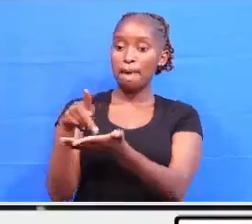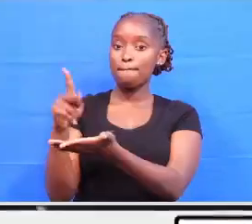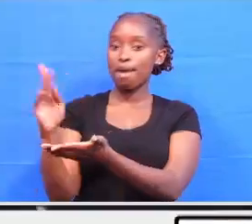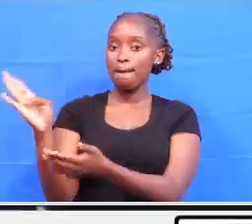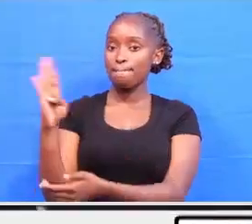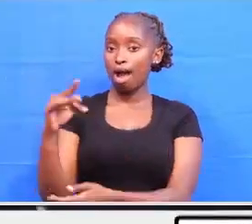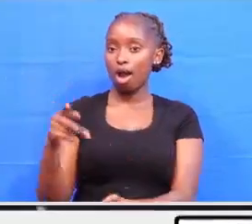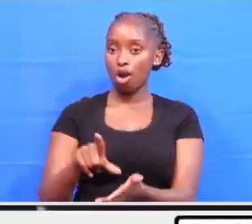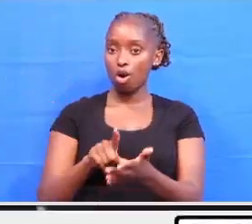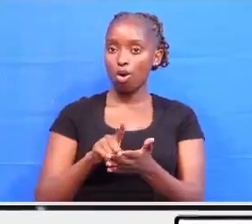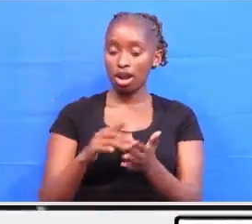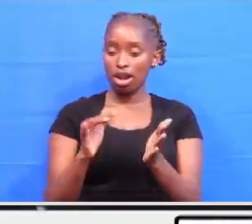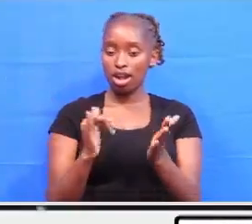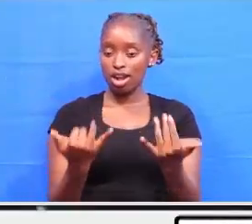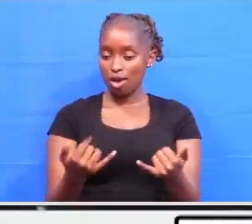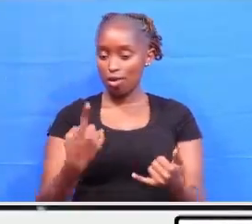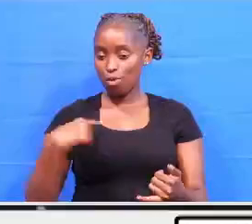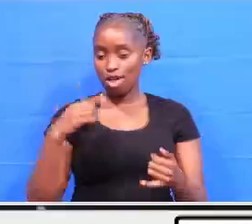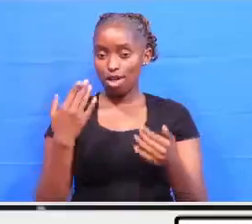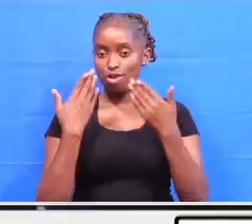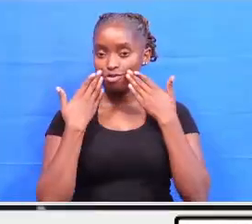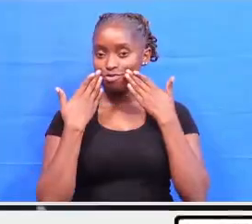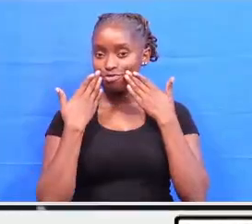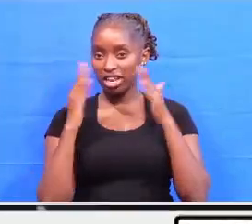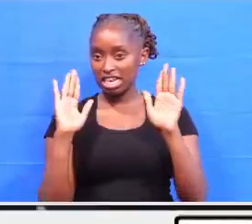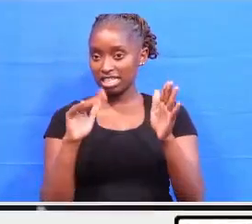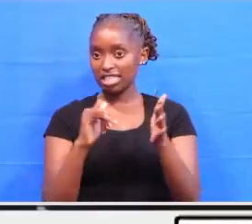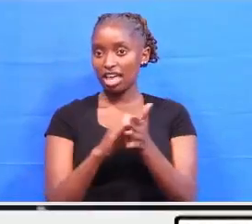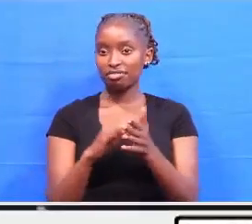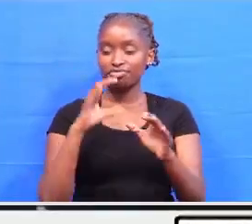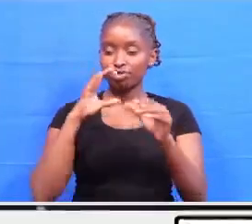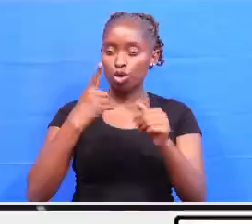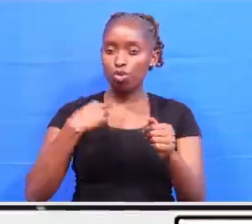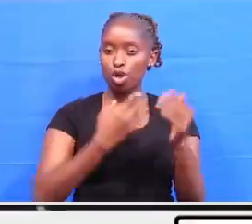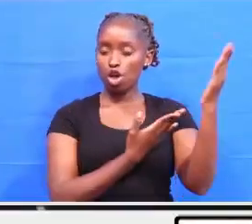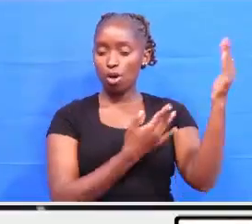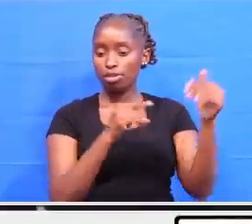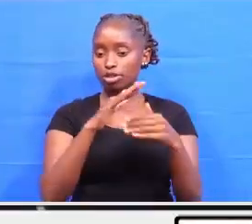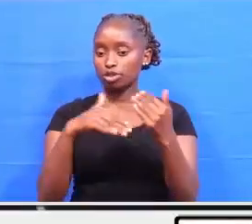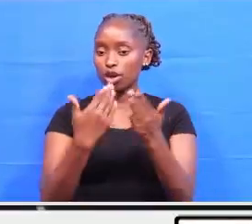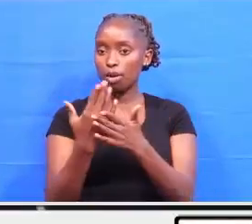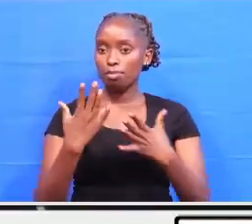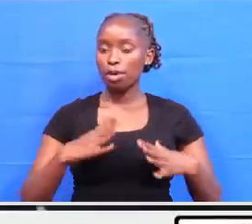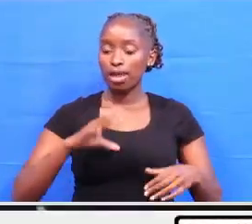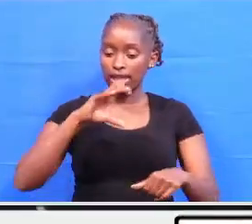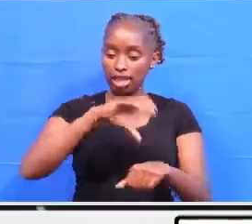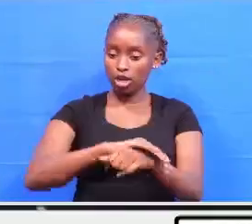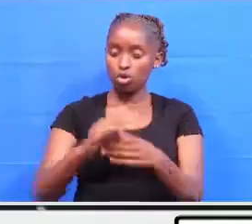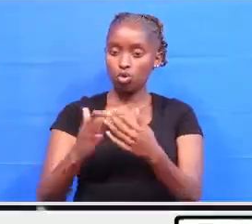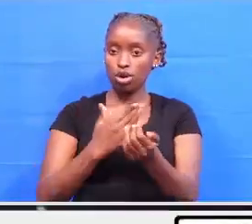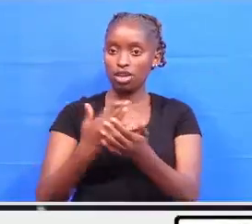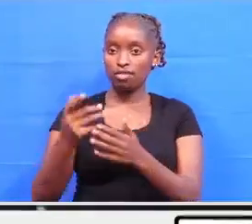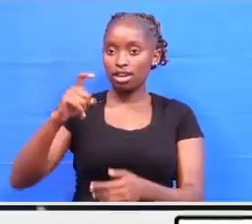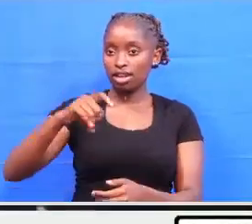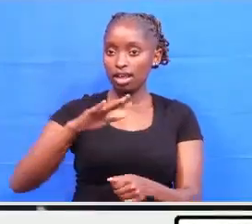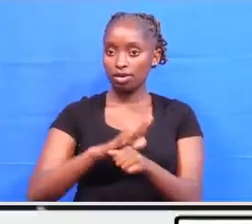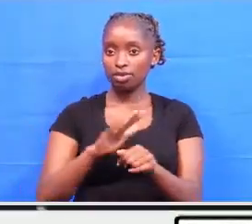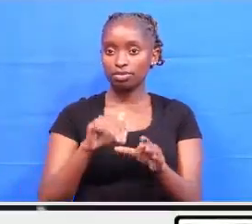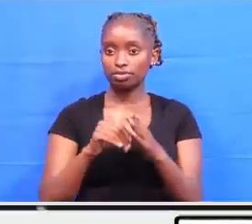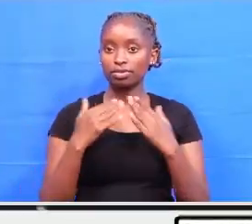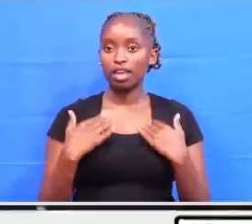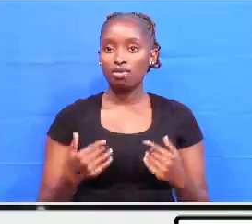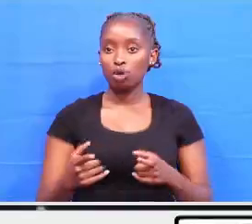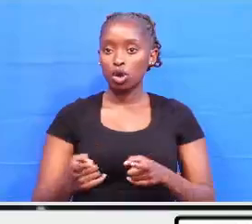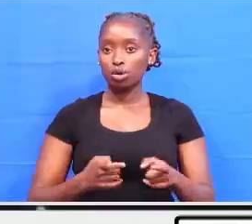Mm-hmm. Now, we are hoping that, you know, digital credit providers do get what they need, especially in a fiercely or